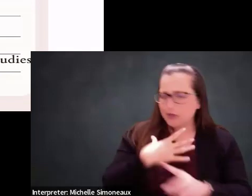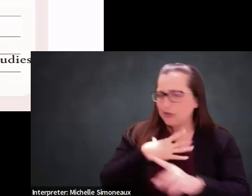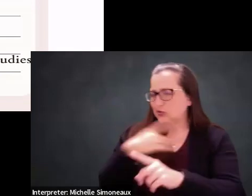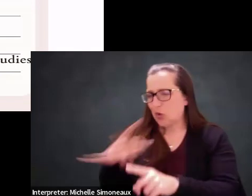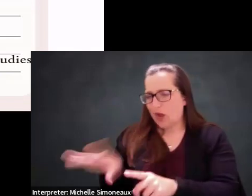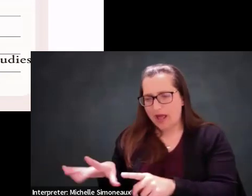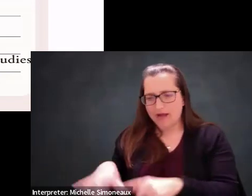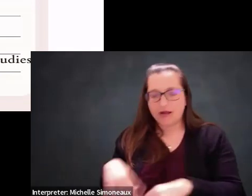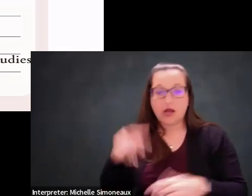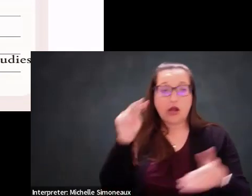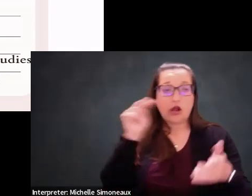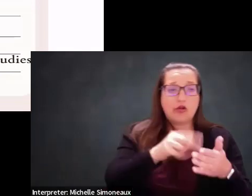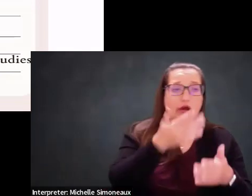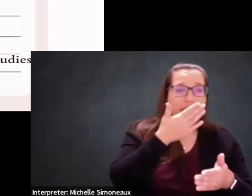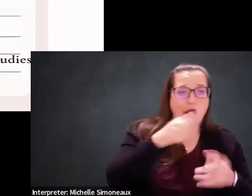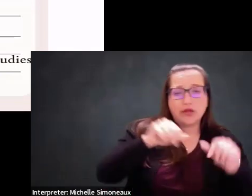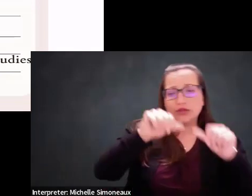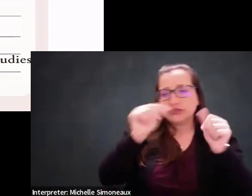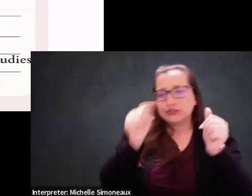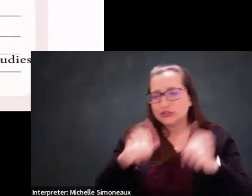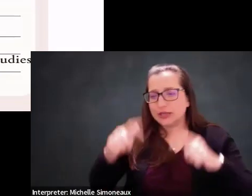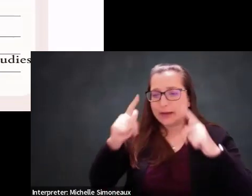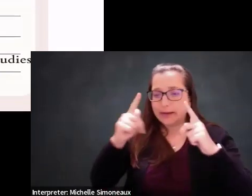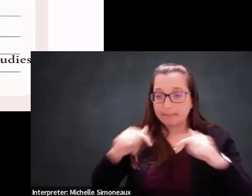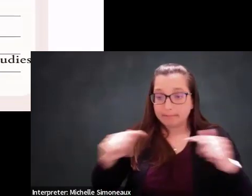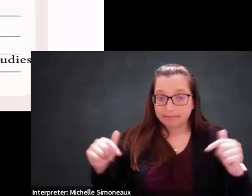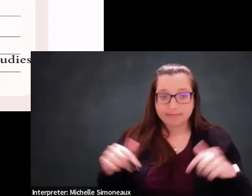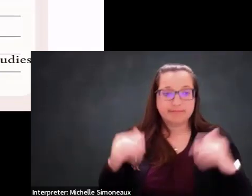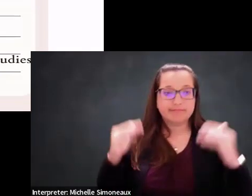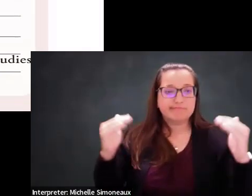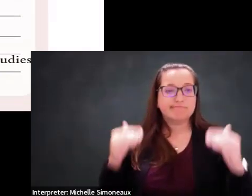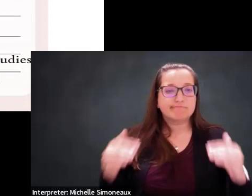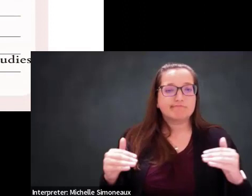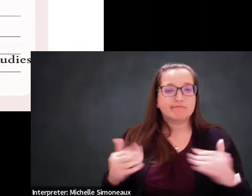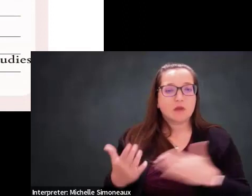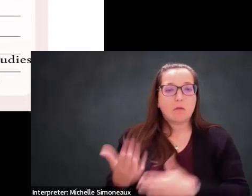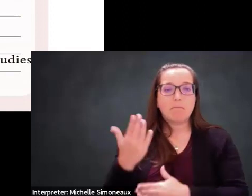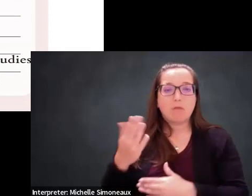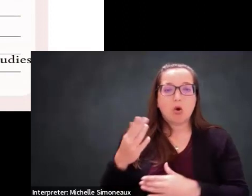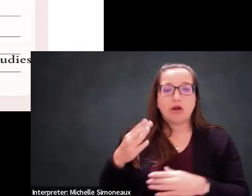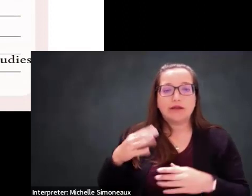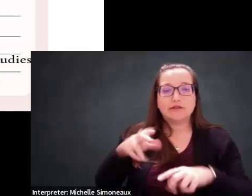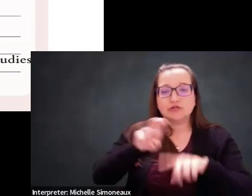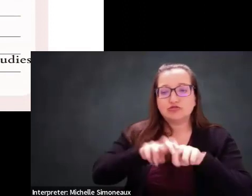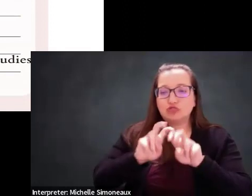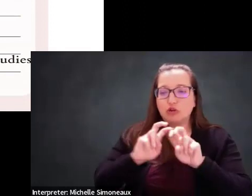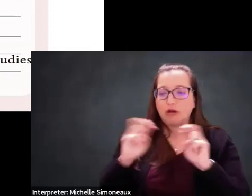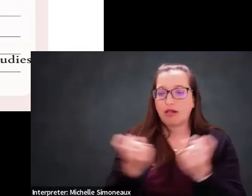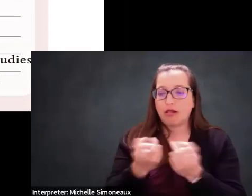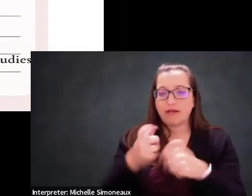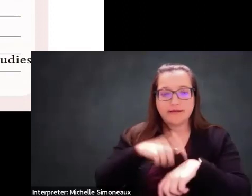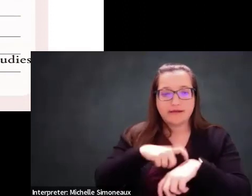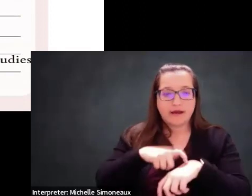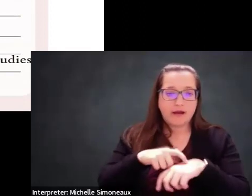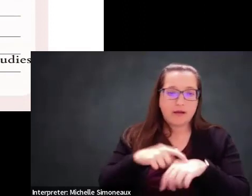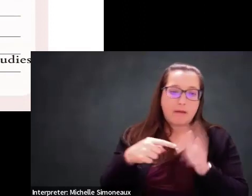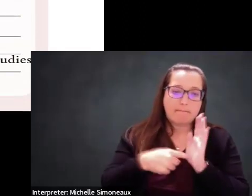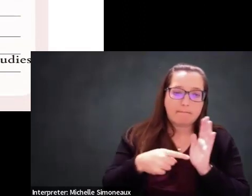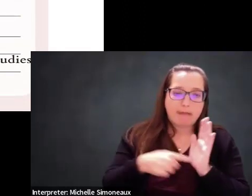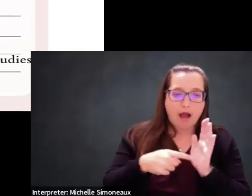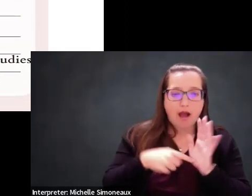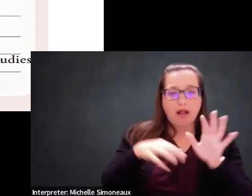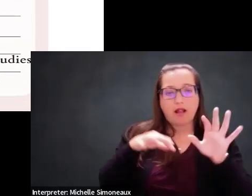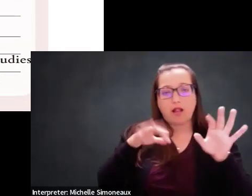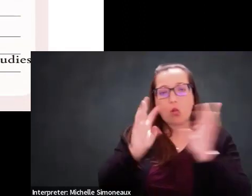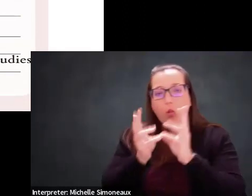on colors or shapes and things like that. Morning circle time, we're going to model the weather and songs and things like that. Story time and going